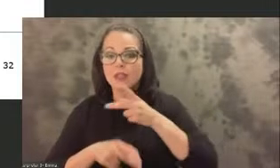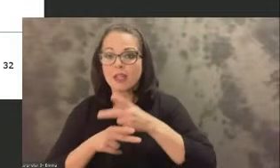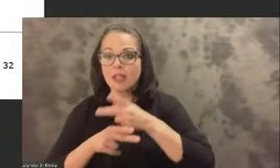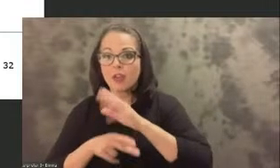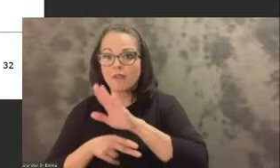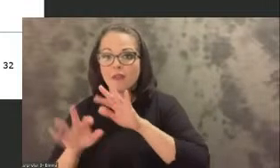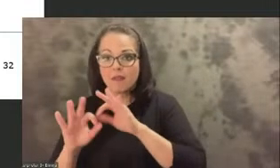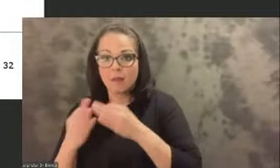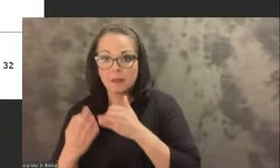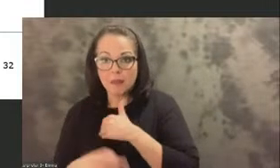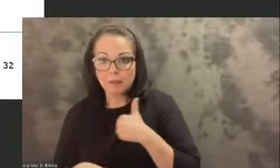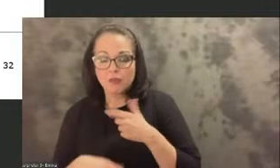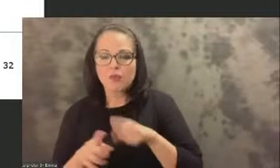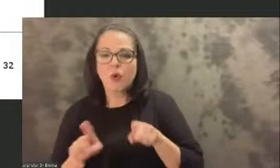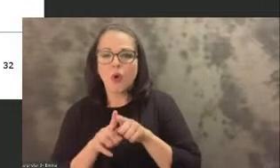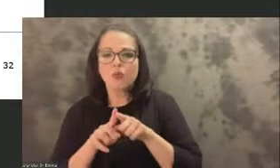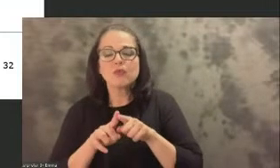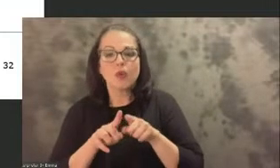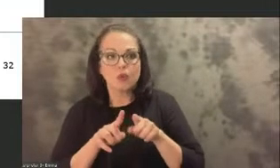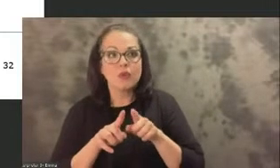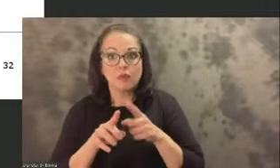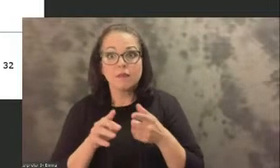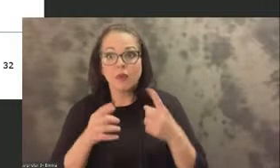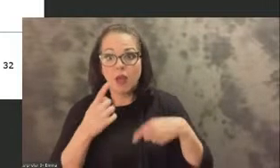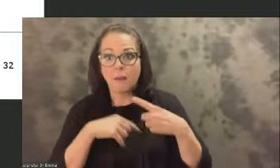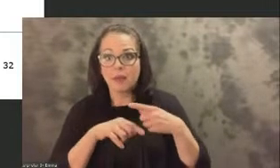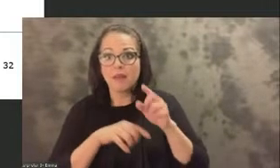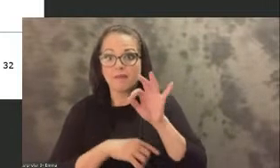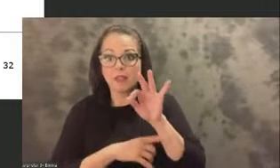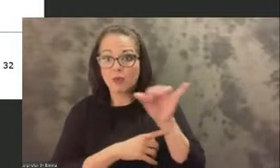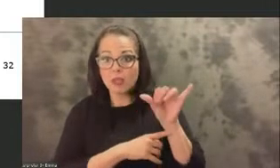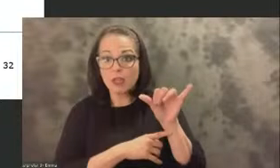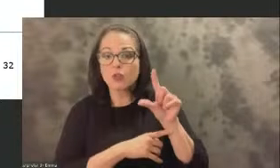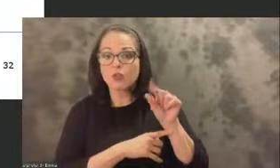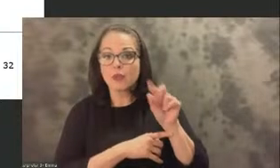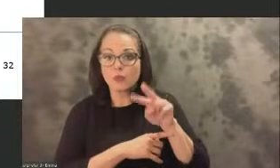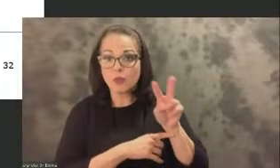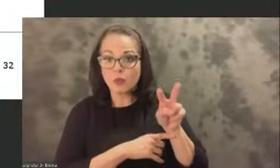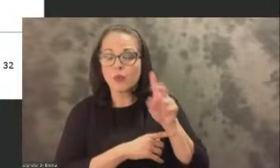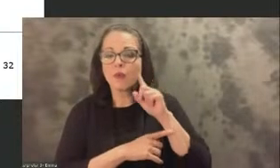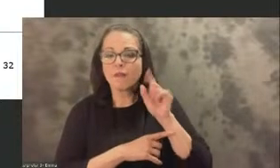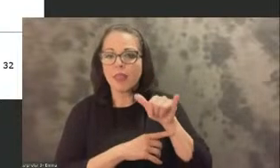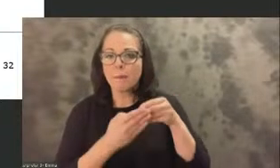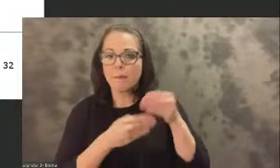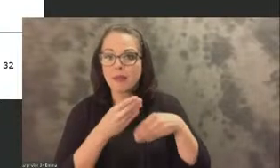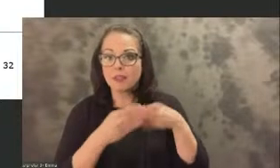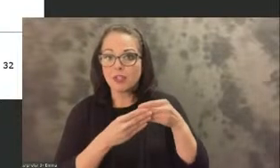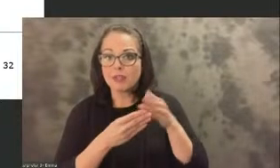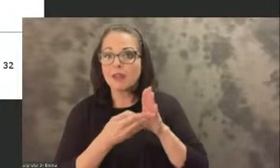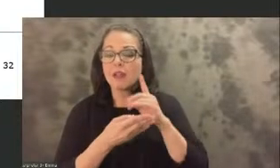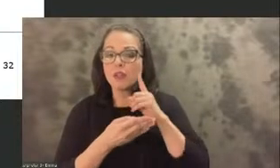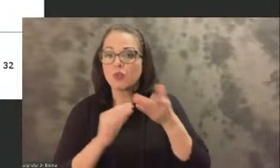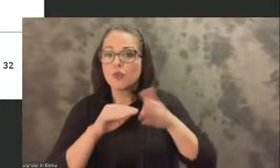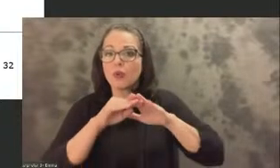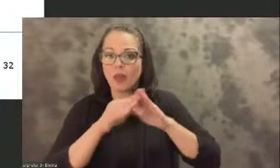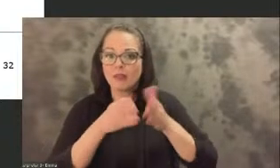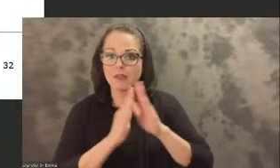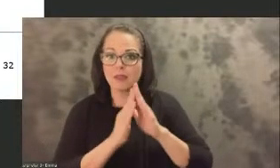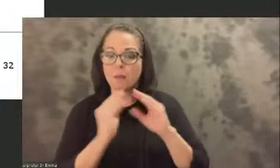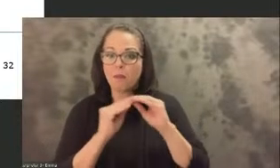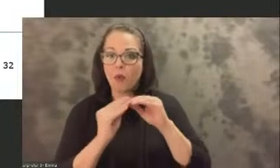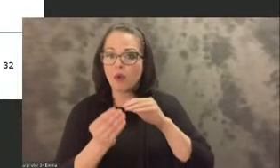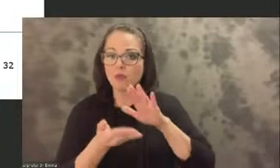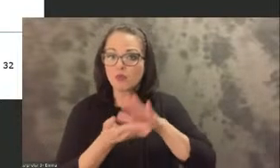building upon the fiscal year 2022 budget to request to increase the number of school nurses